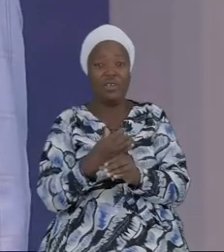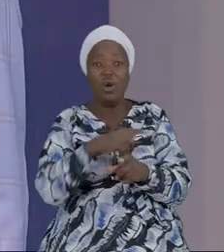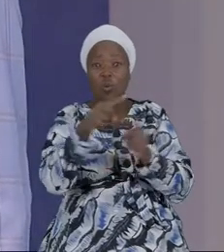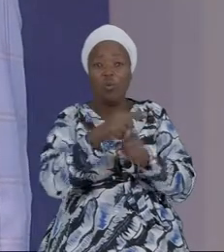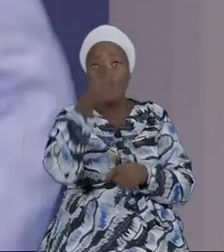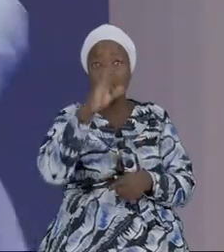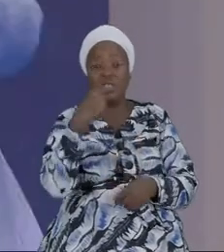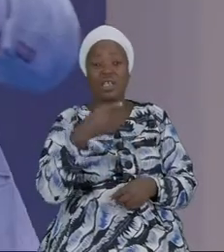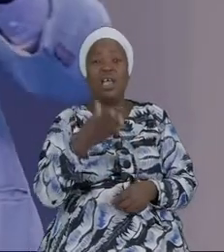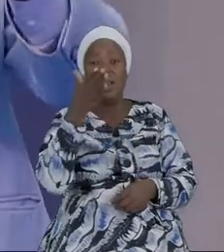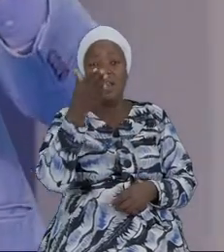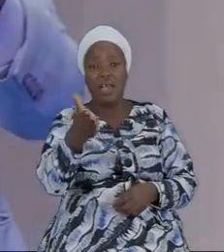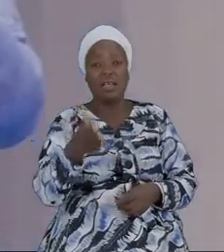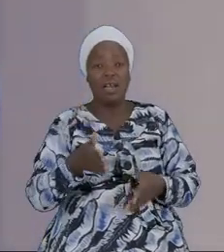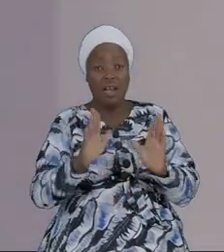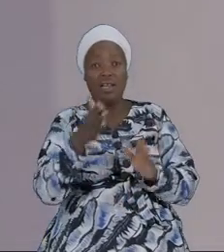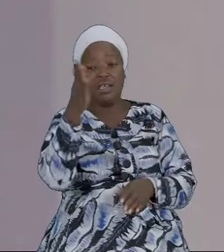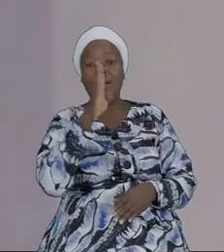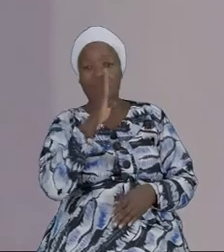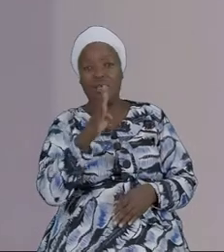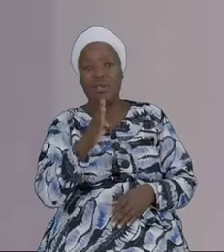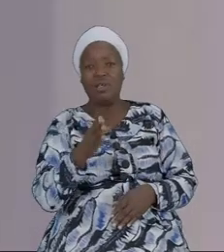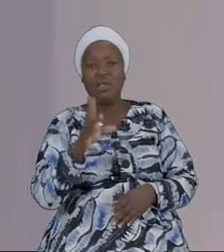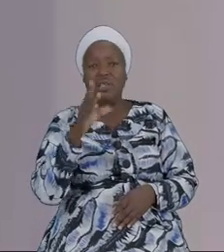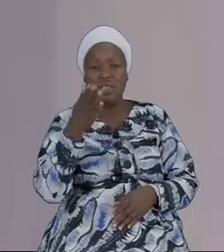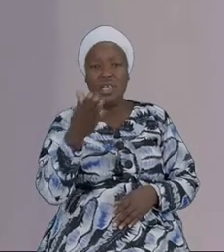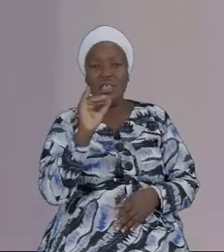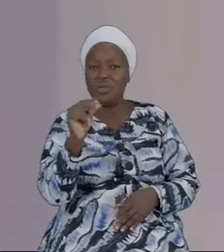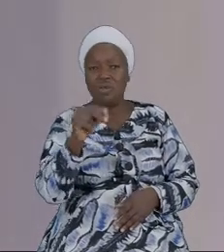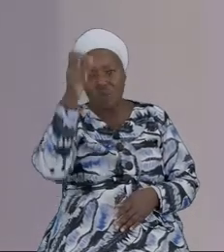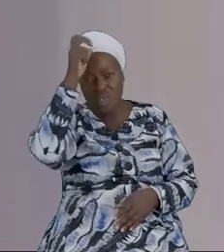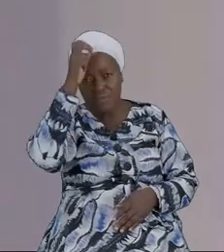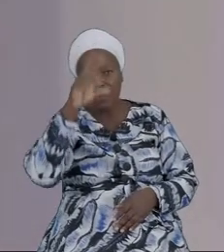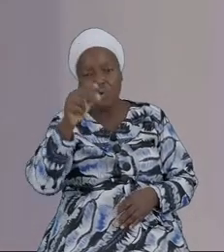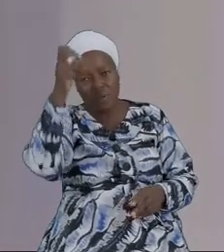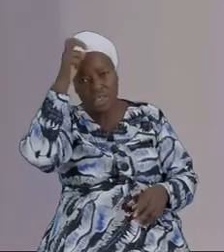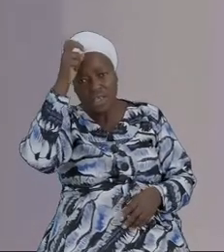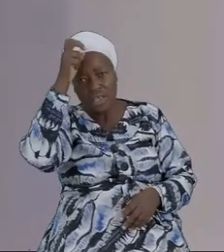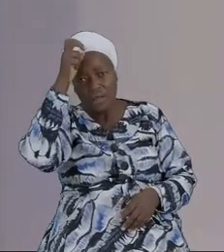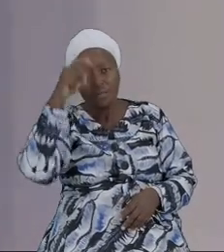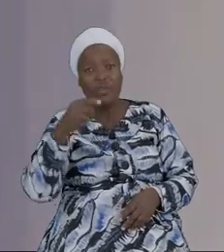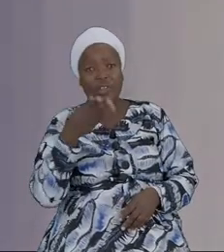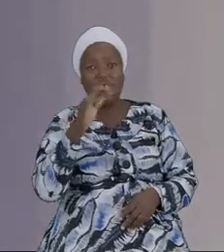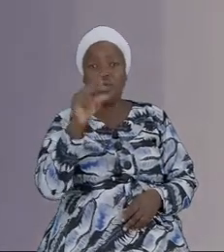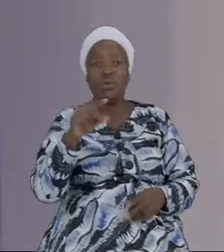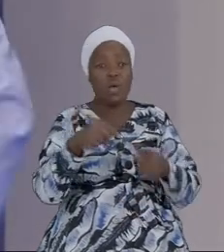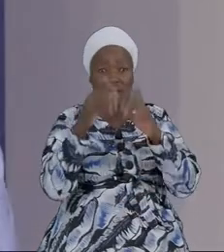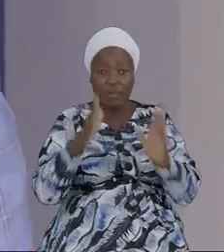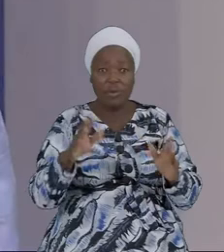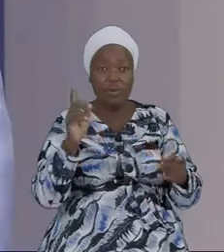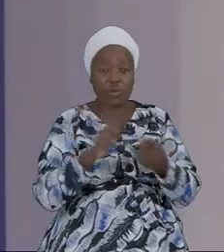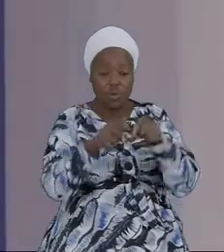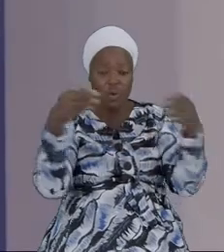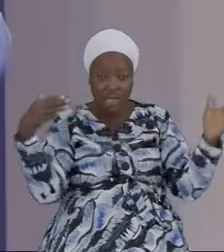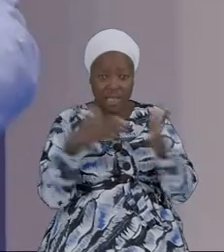let there be, there is not a devil, and there is not a Satan, there is not an enemy to